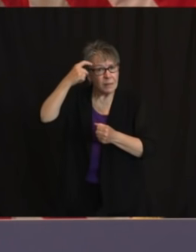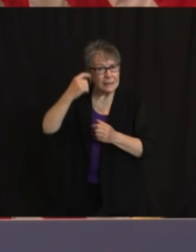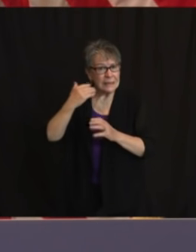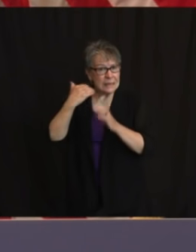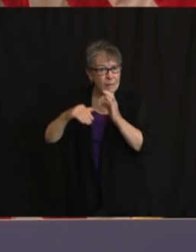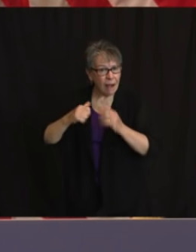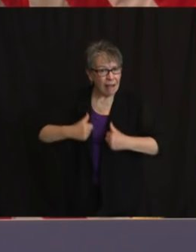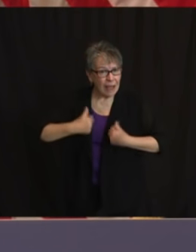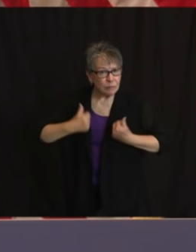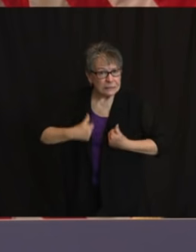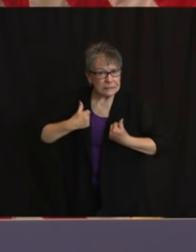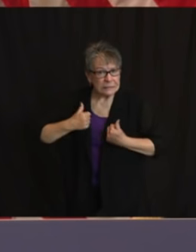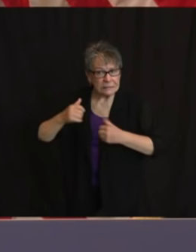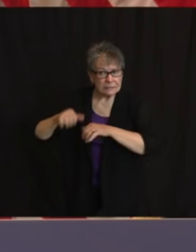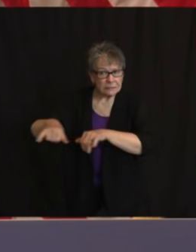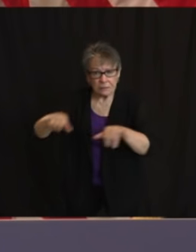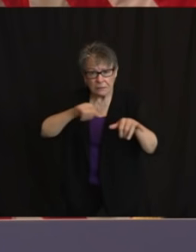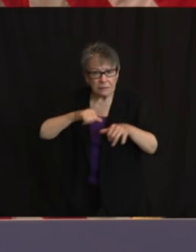to